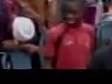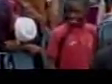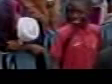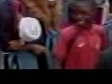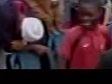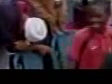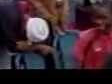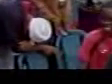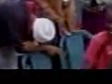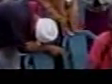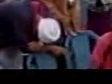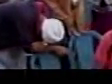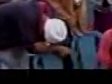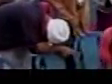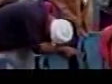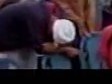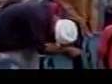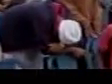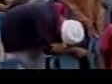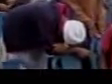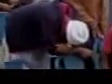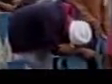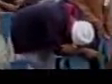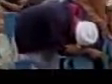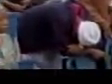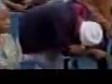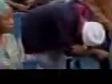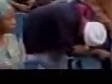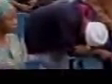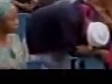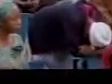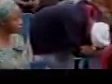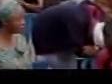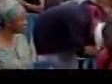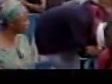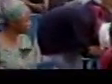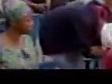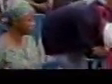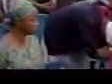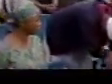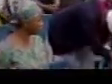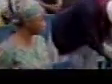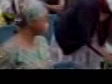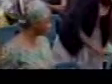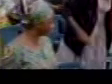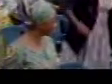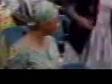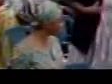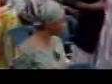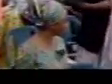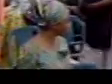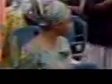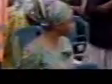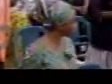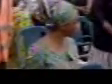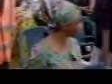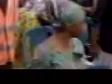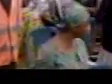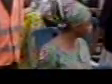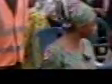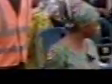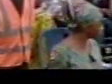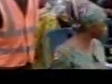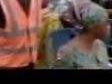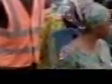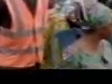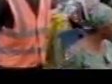Oh, wa ni be yen. Olorun ti fowo kan o. O ti fowo tu aye re.